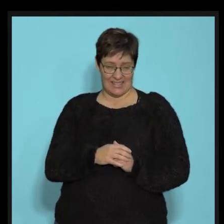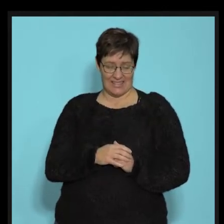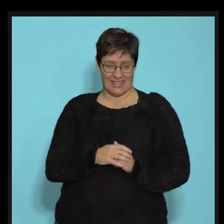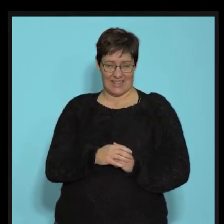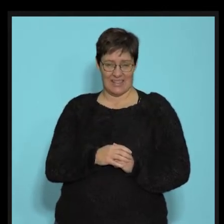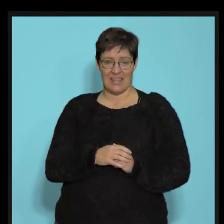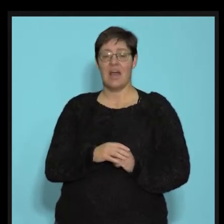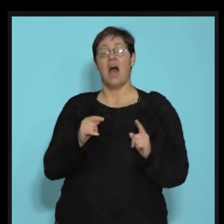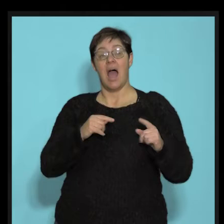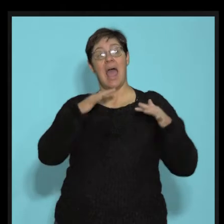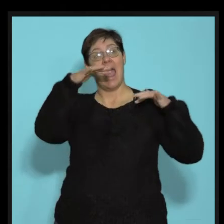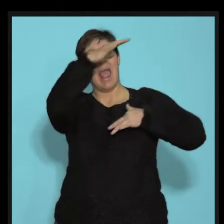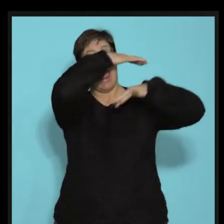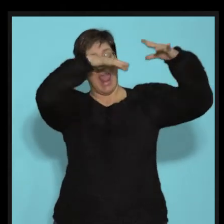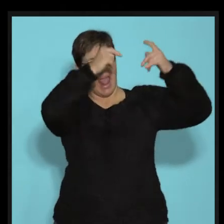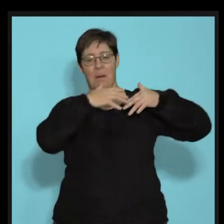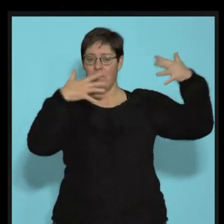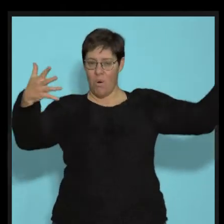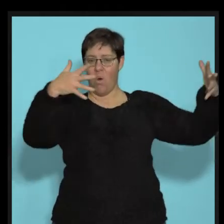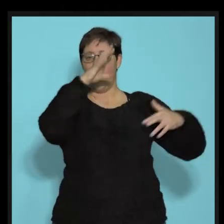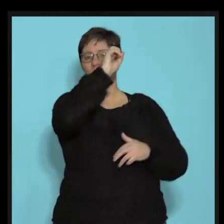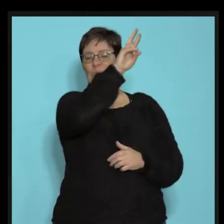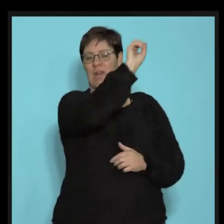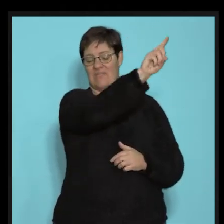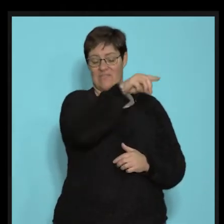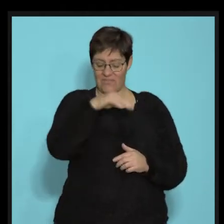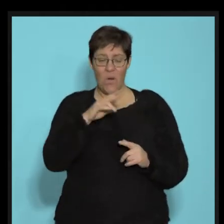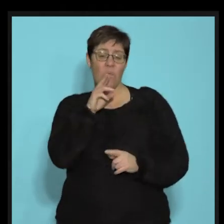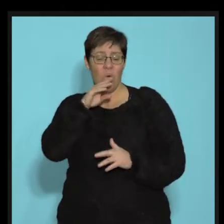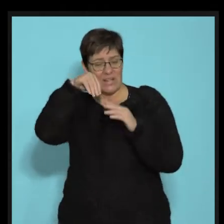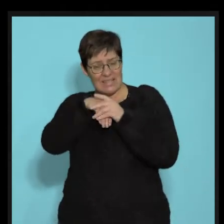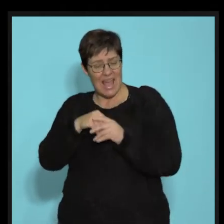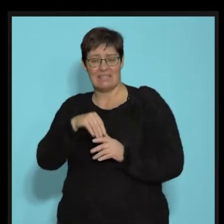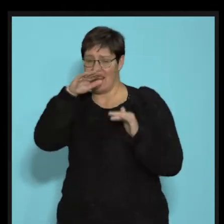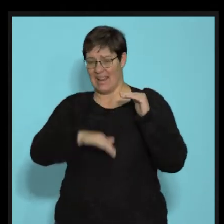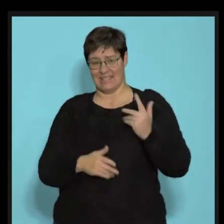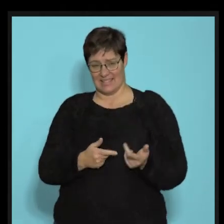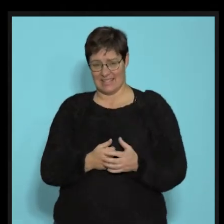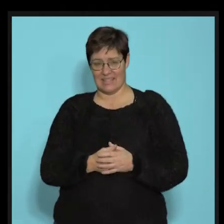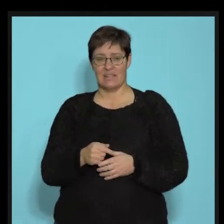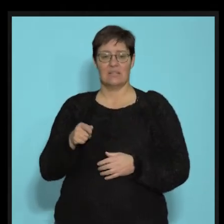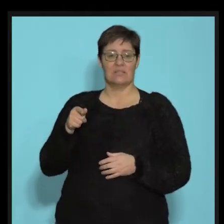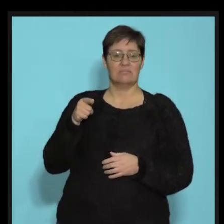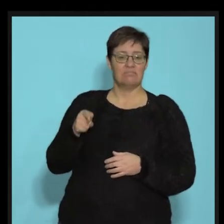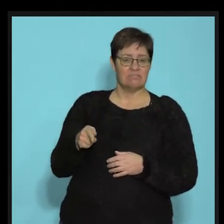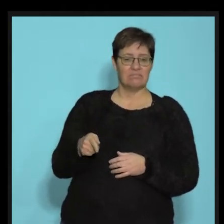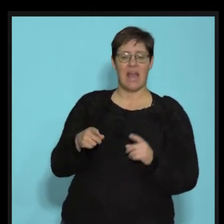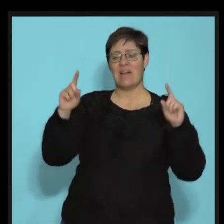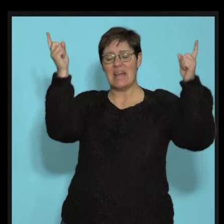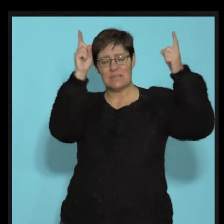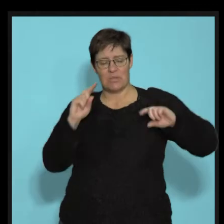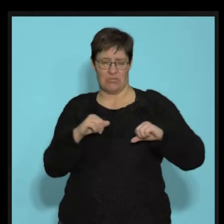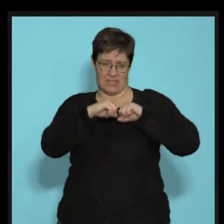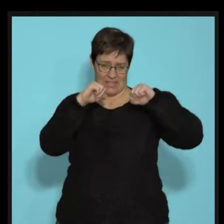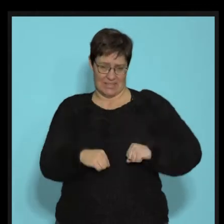there is in air. So what we're going to find now, fish need to come up with a special system, right, that